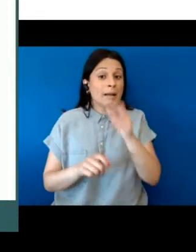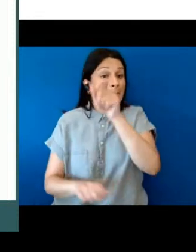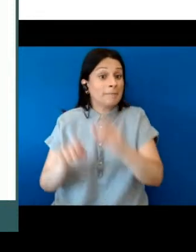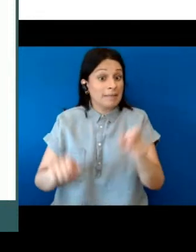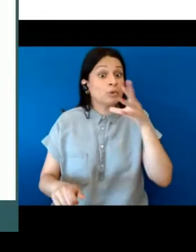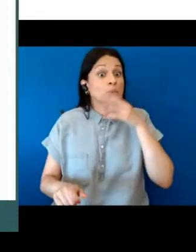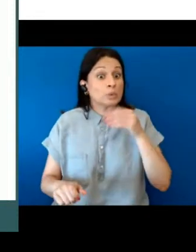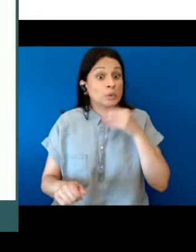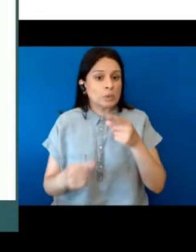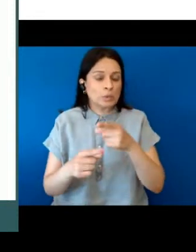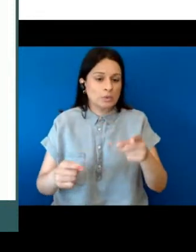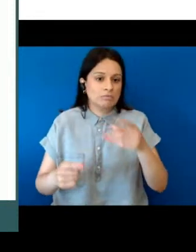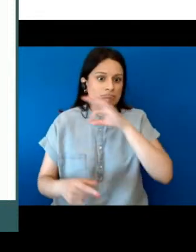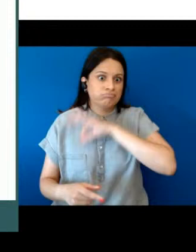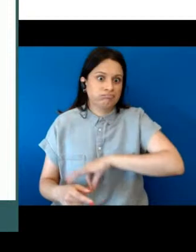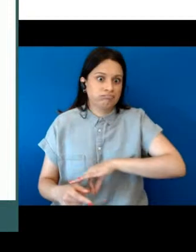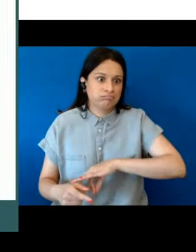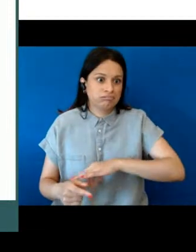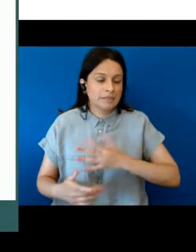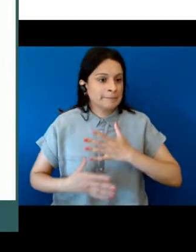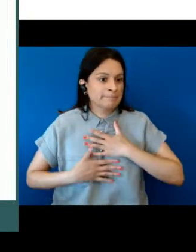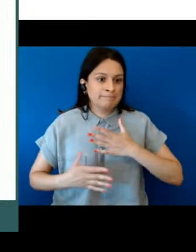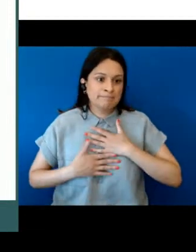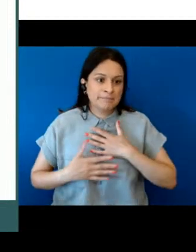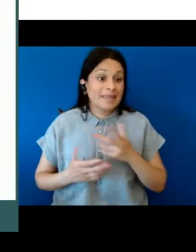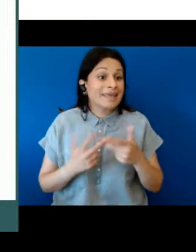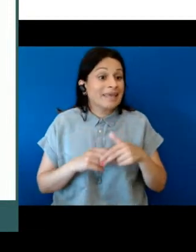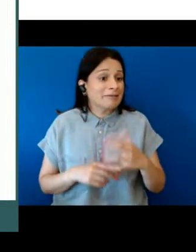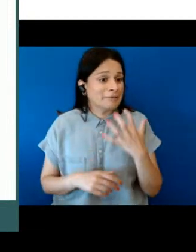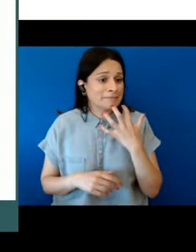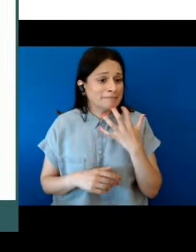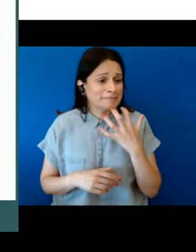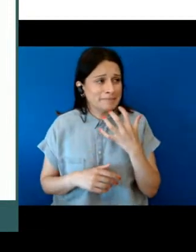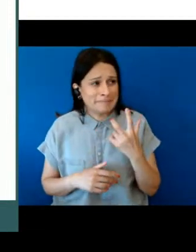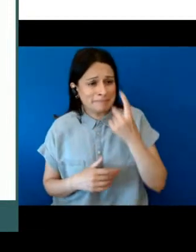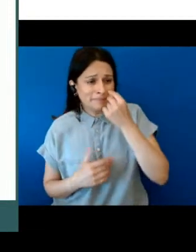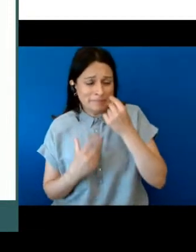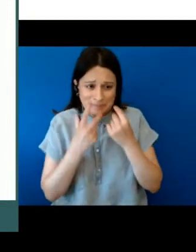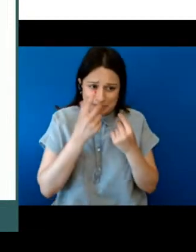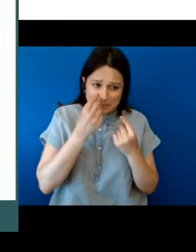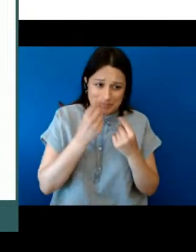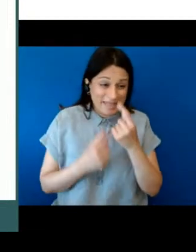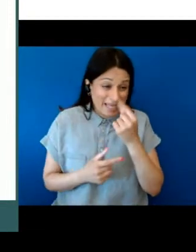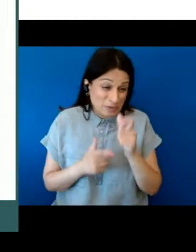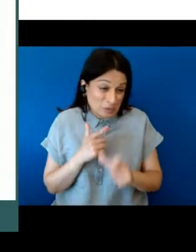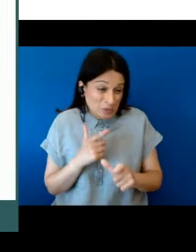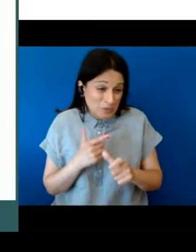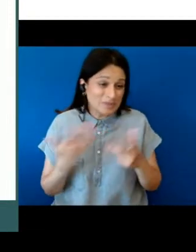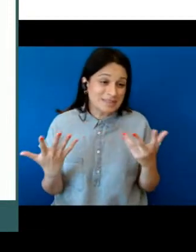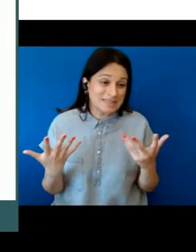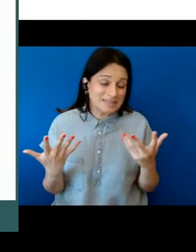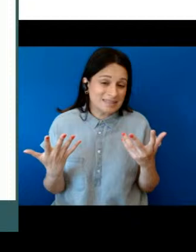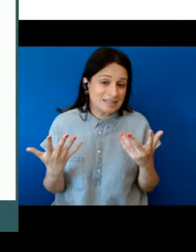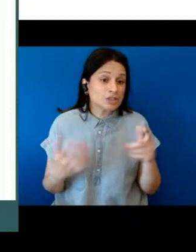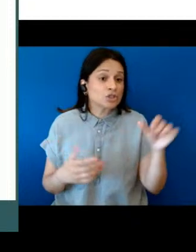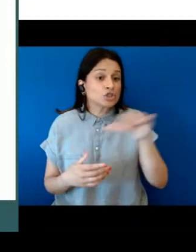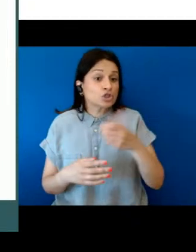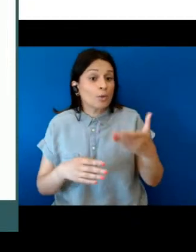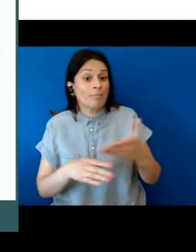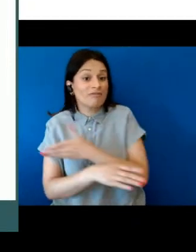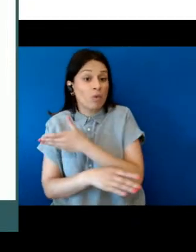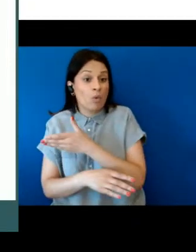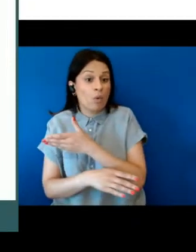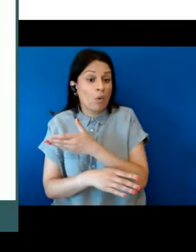huge benefits if it can be tolerated. So ideally, it should be used before the nasal steroid